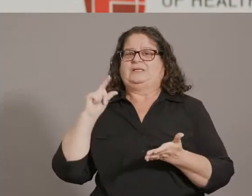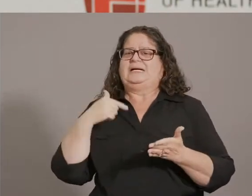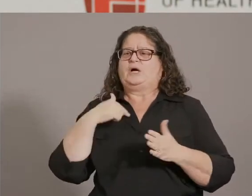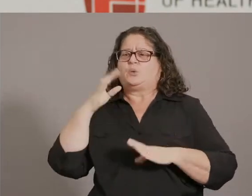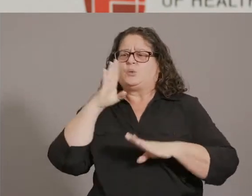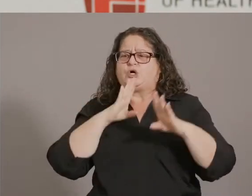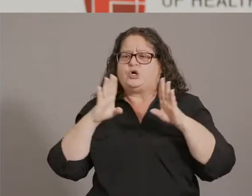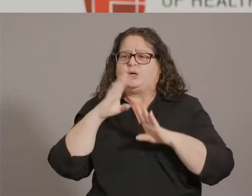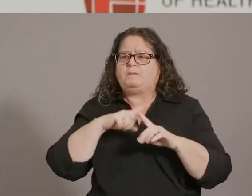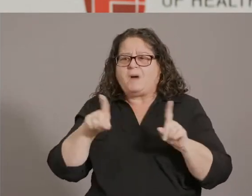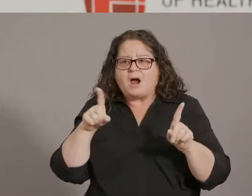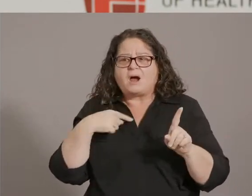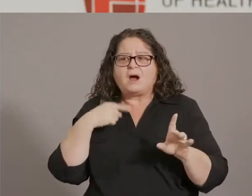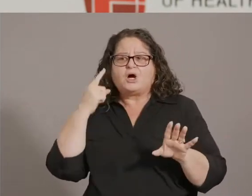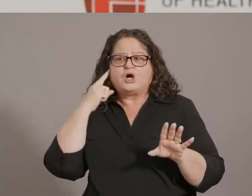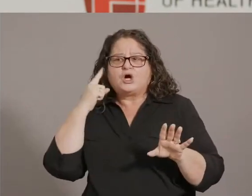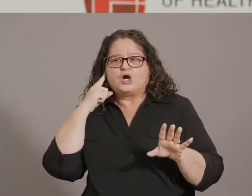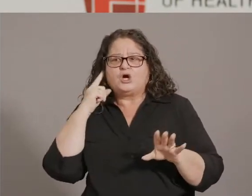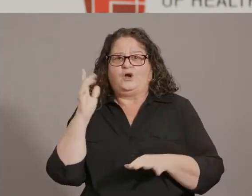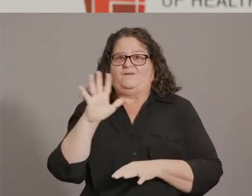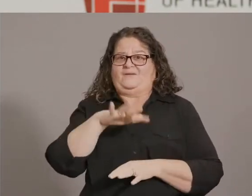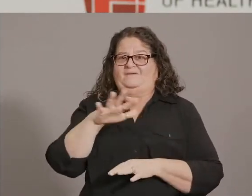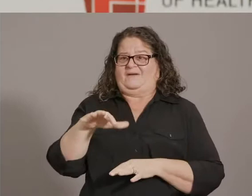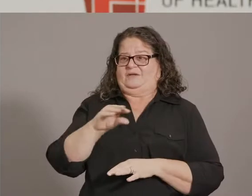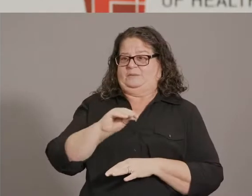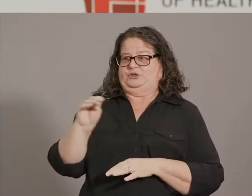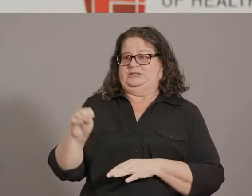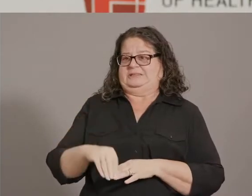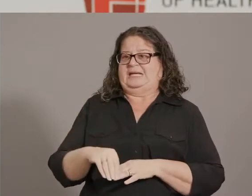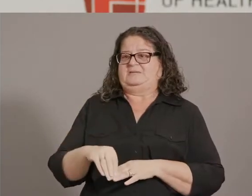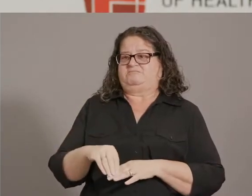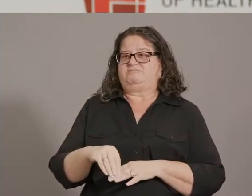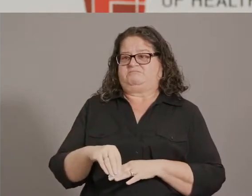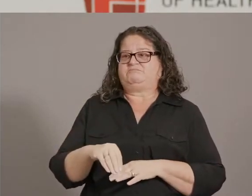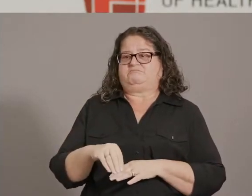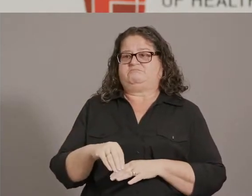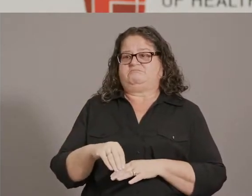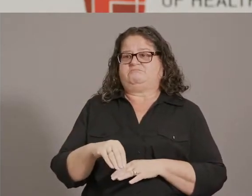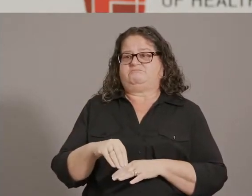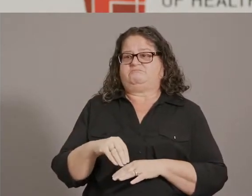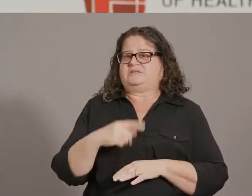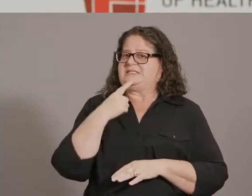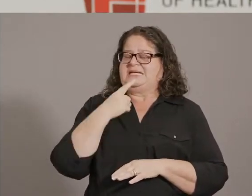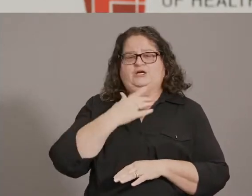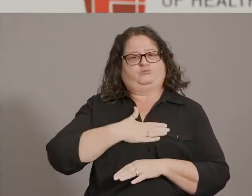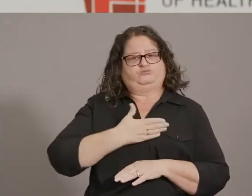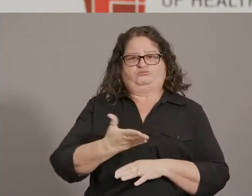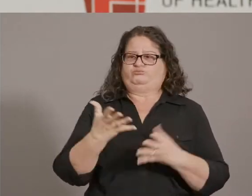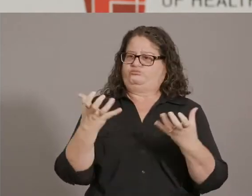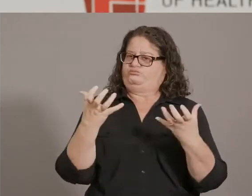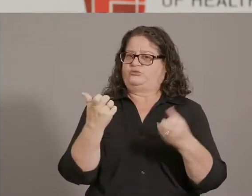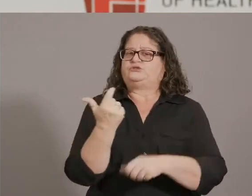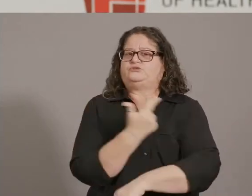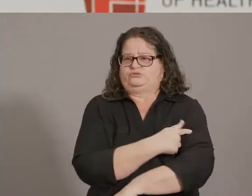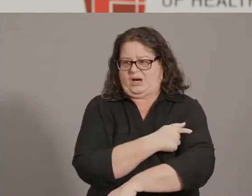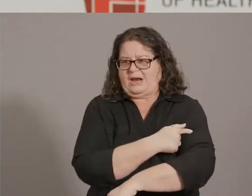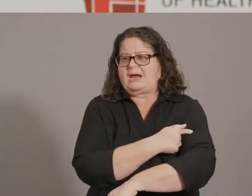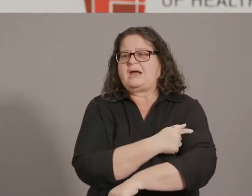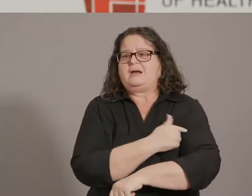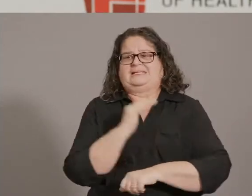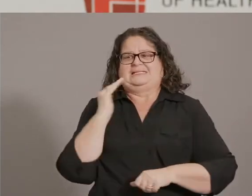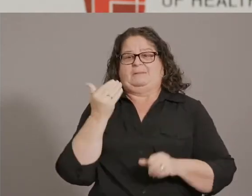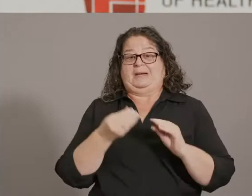that 55%, even before the data came out, said that they would be willing to take it. It appears to continue getting